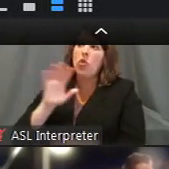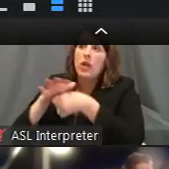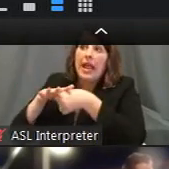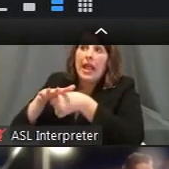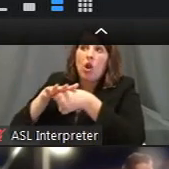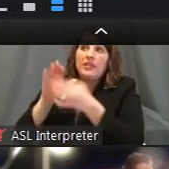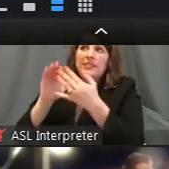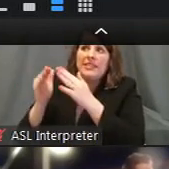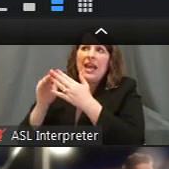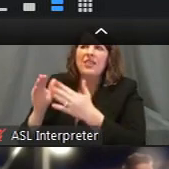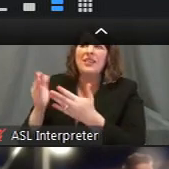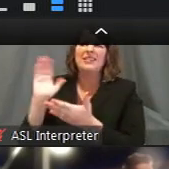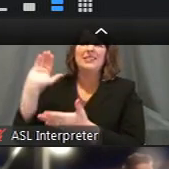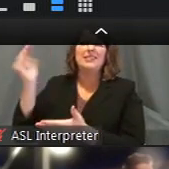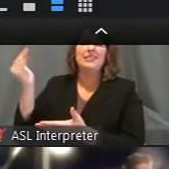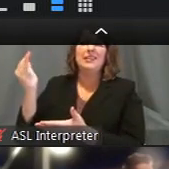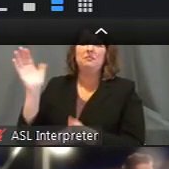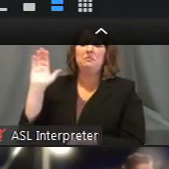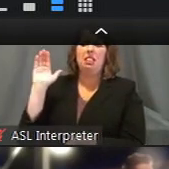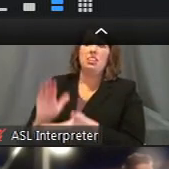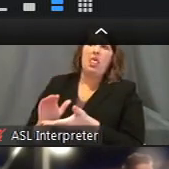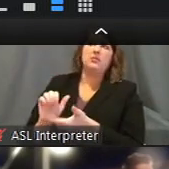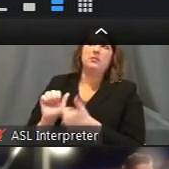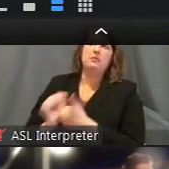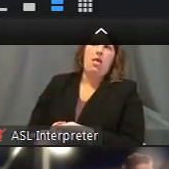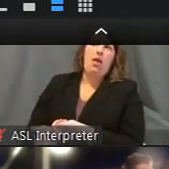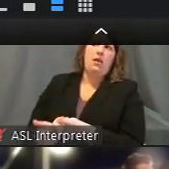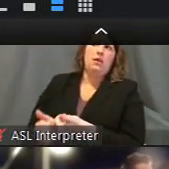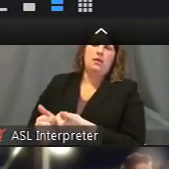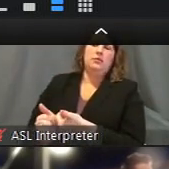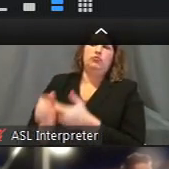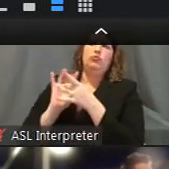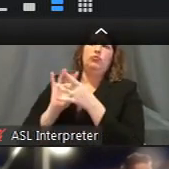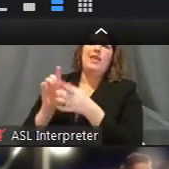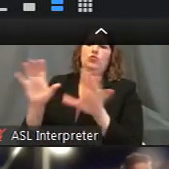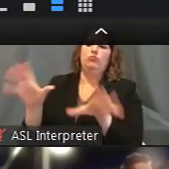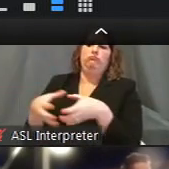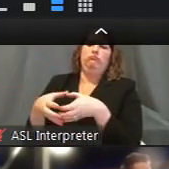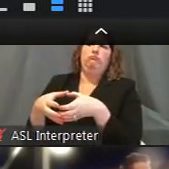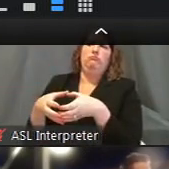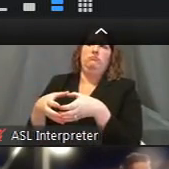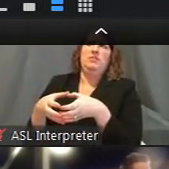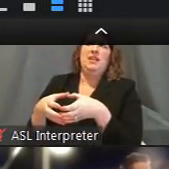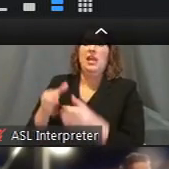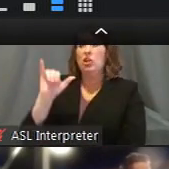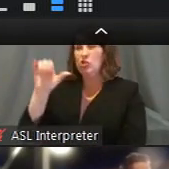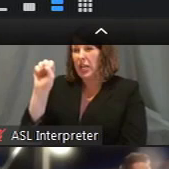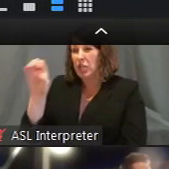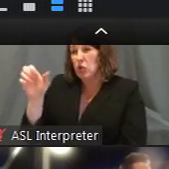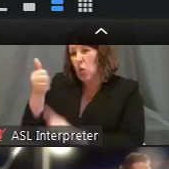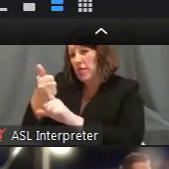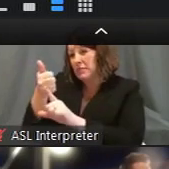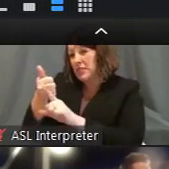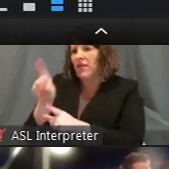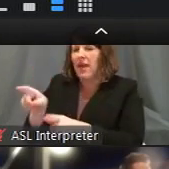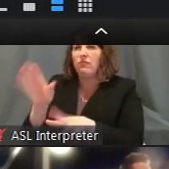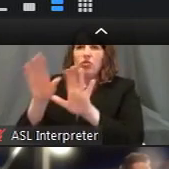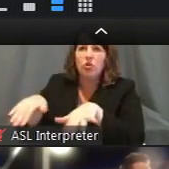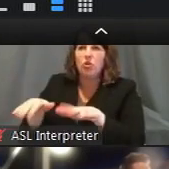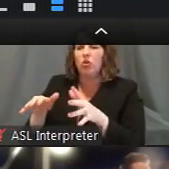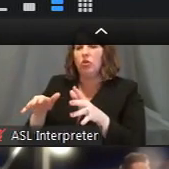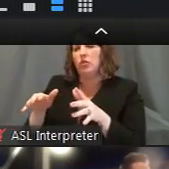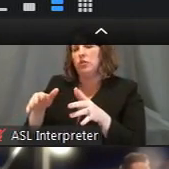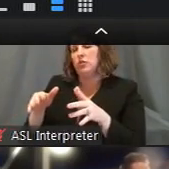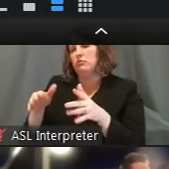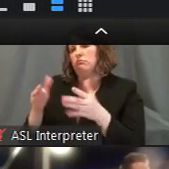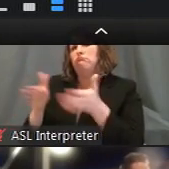less compliance when it comes to gatherings? Has JSO had to break up any parties at like public parks?